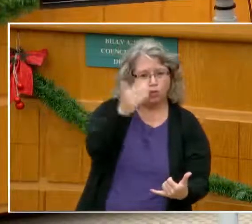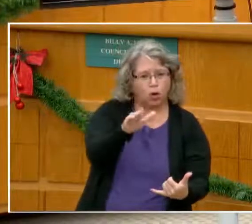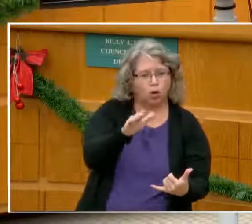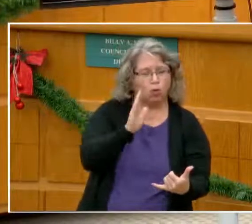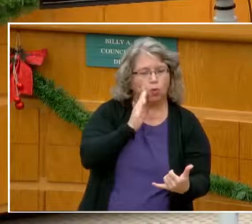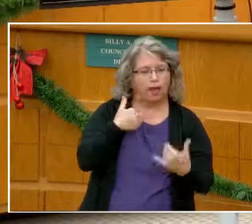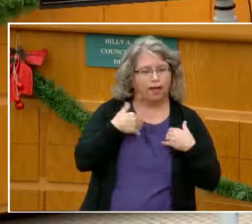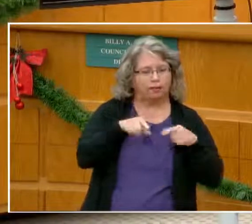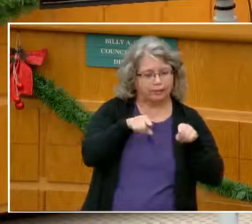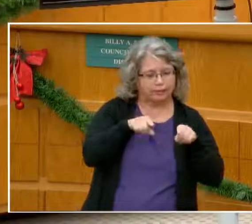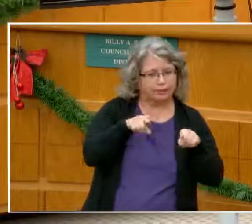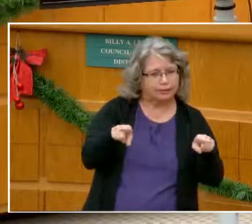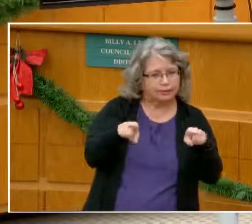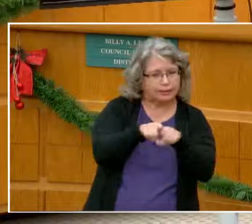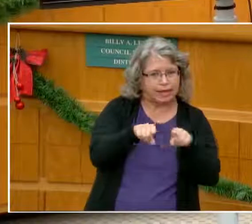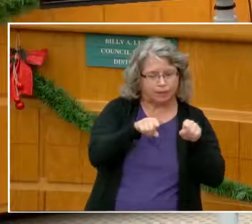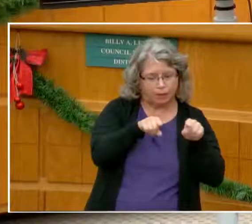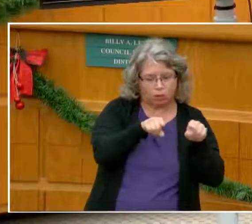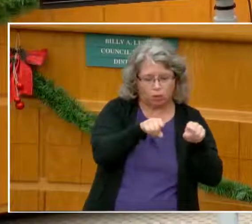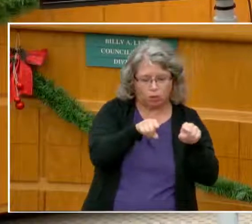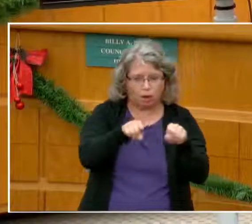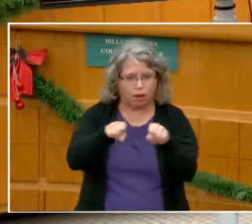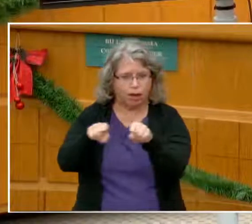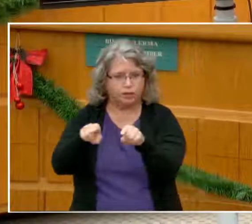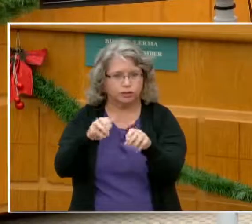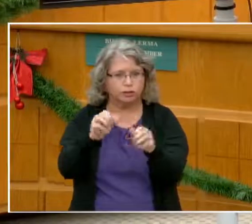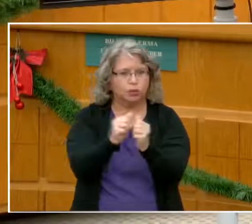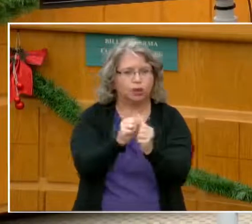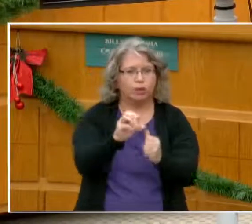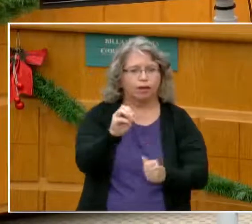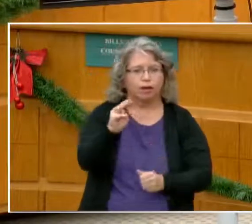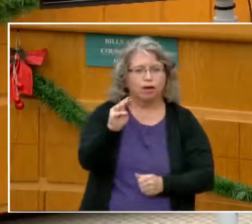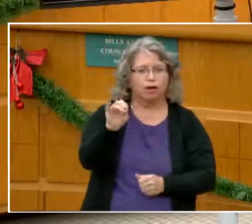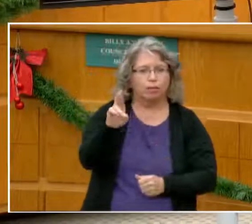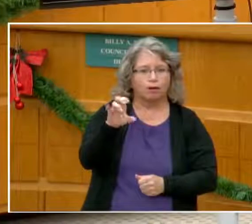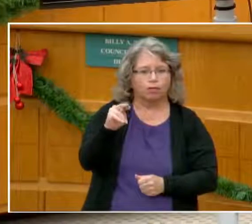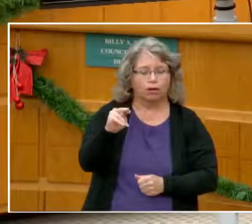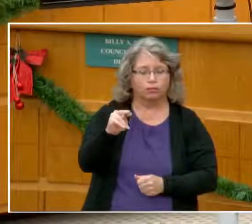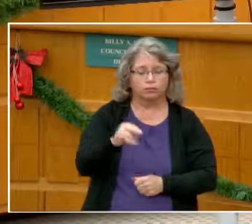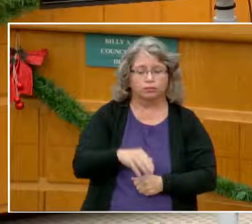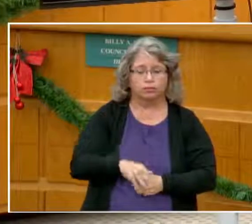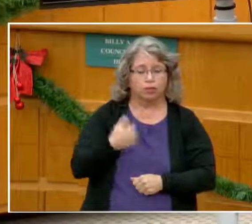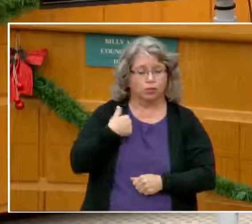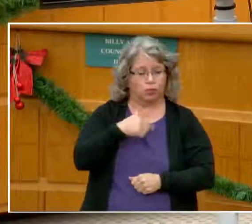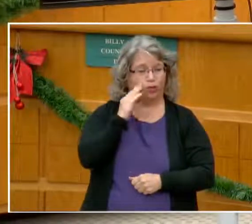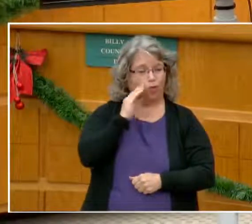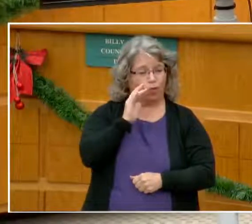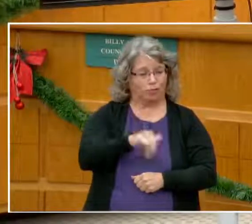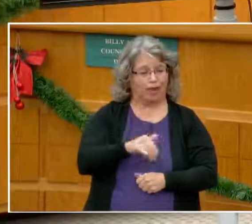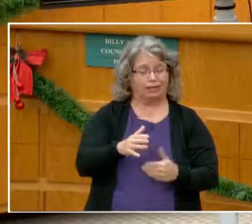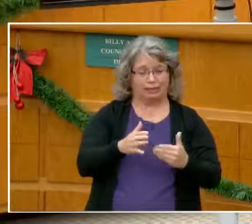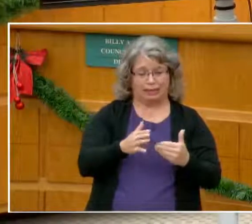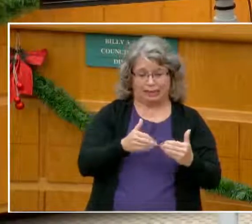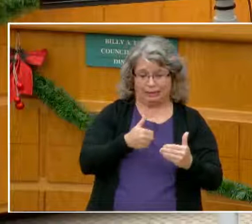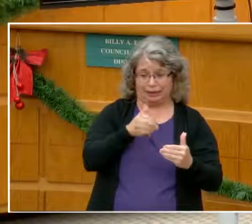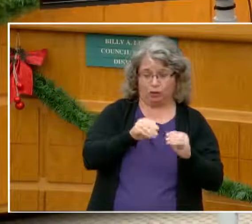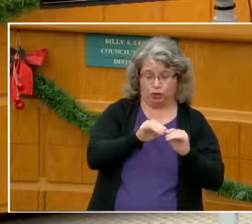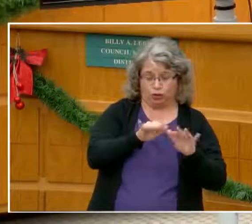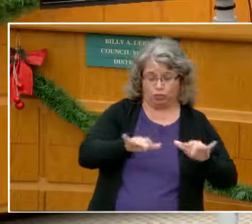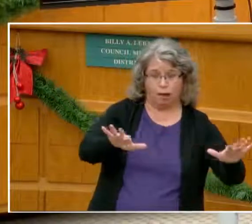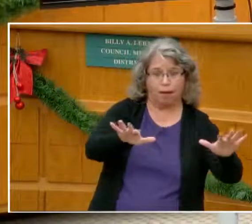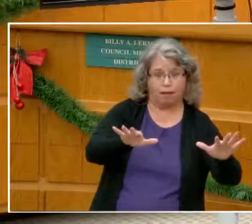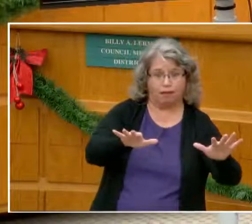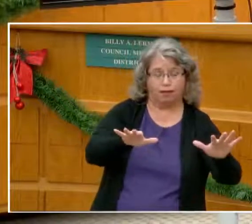correlation will hold this time. So Omicron is marked by being more transmissible and, as I said, but producing less severe